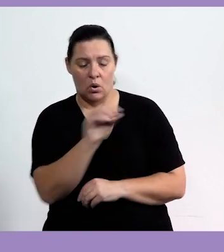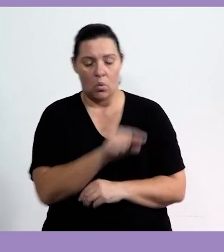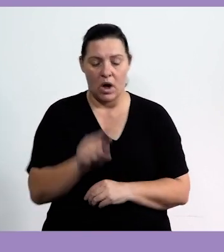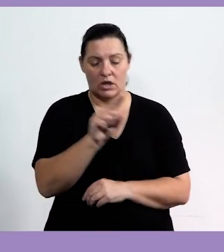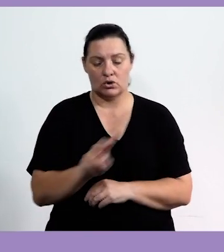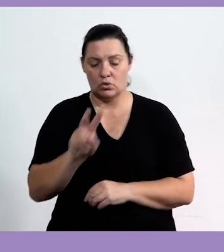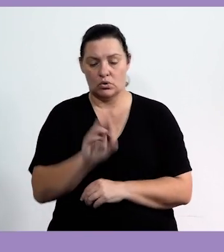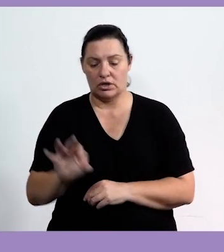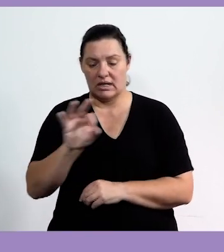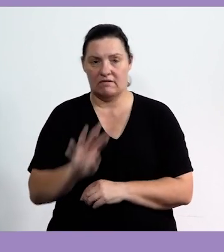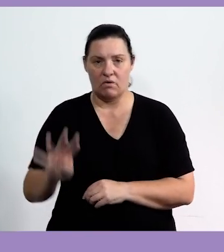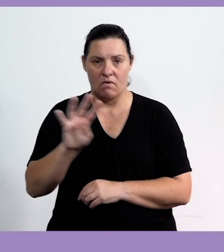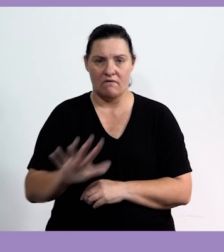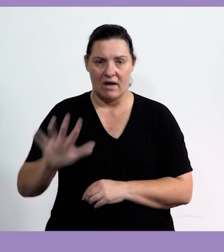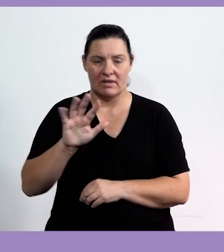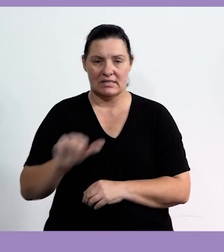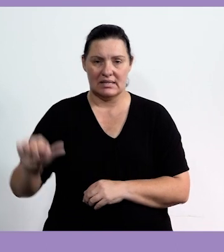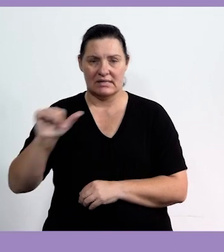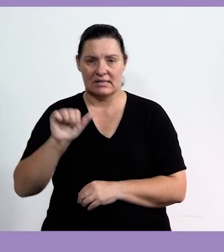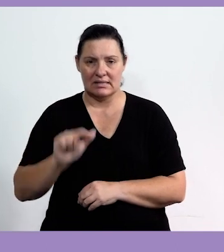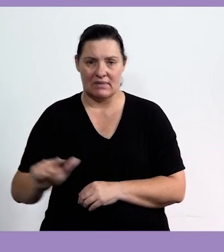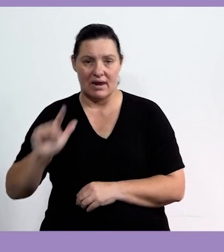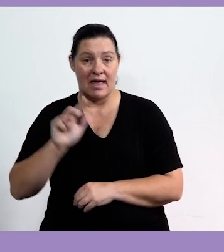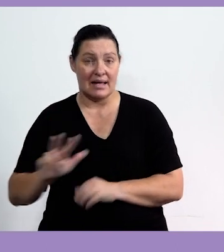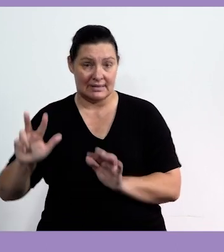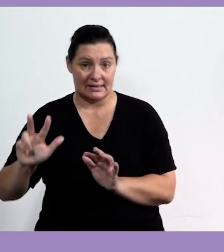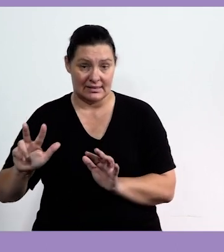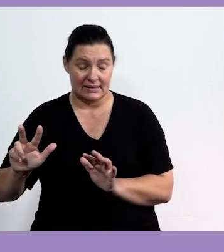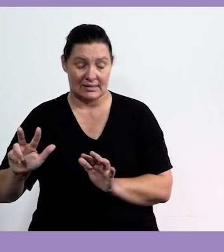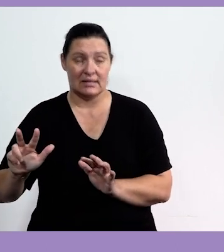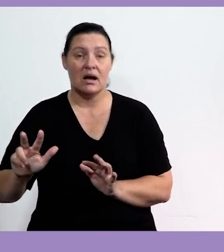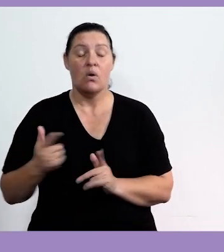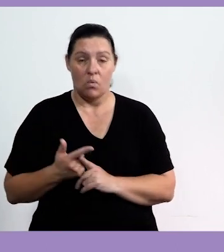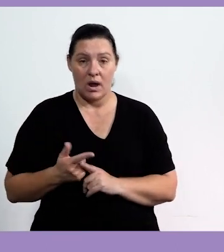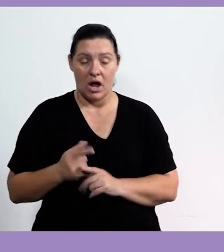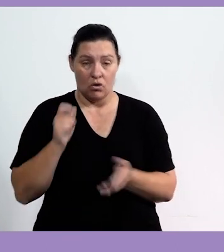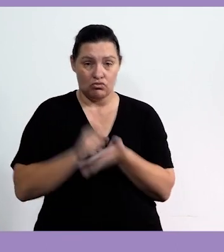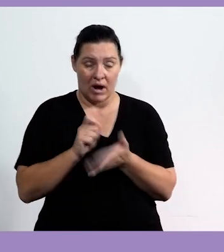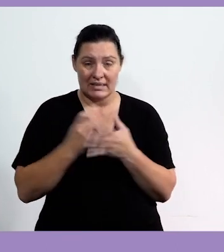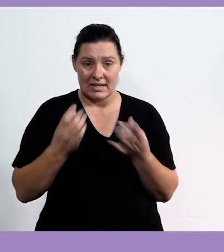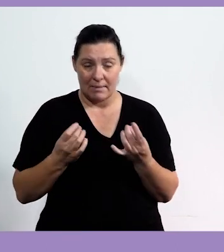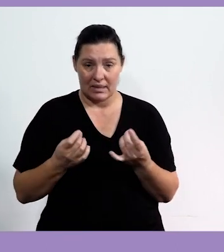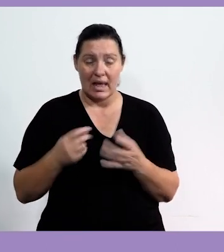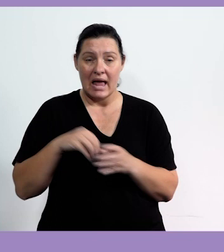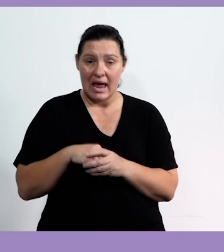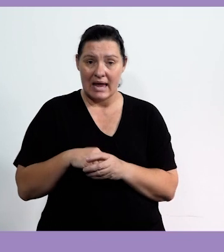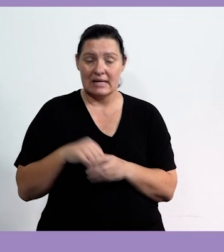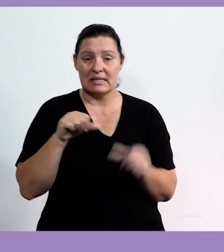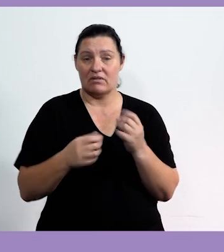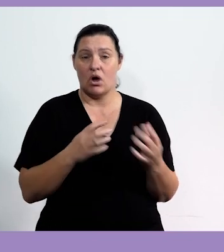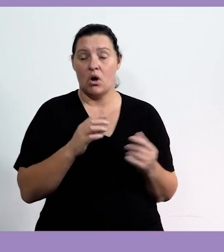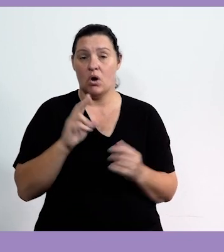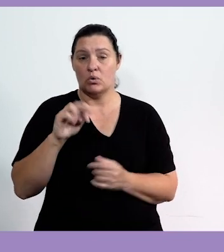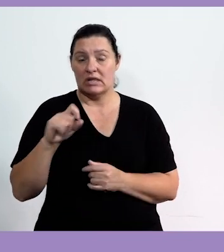to shift it 1, 2, 3, 4, 5, 6, 7, 8. And when we are writing our number in